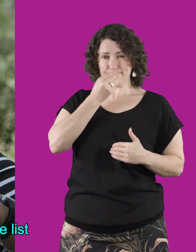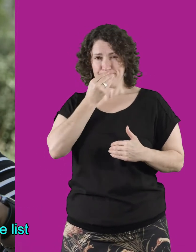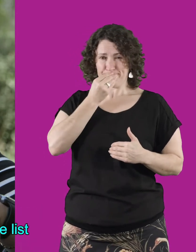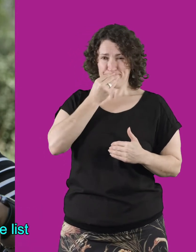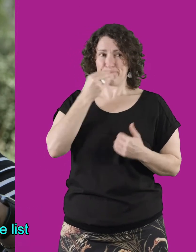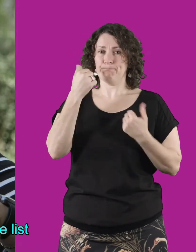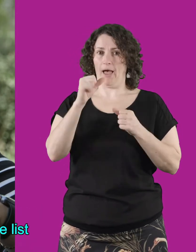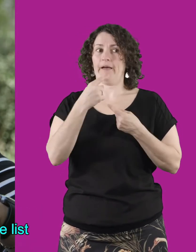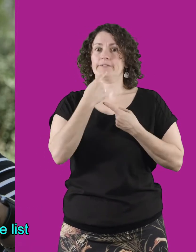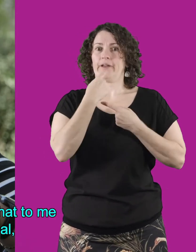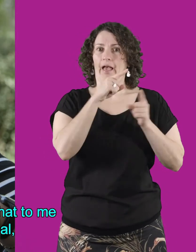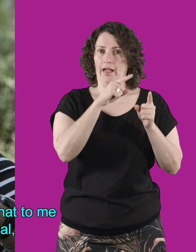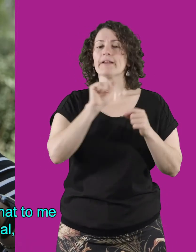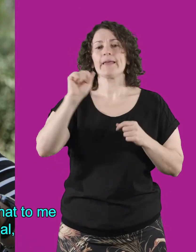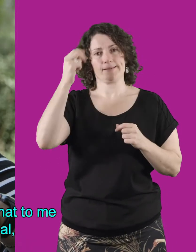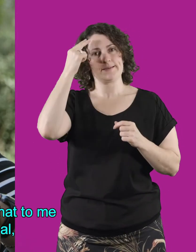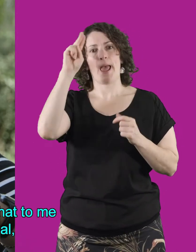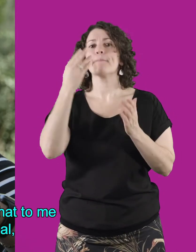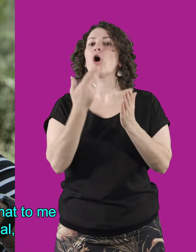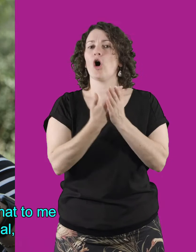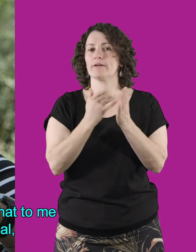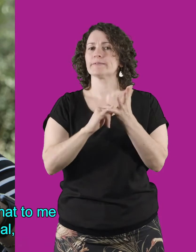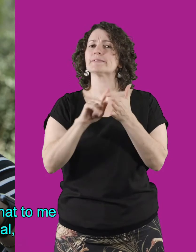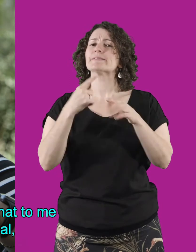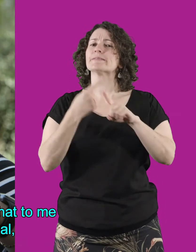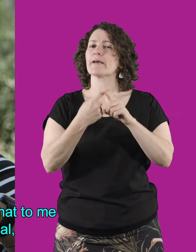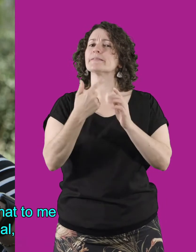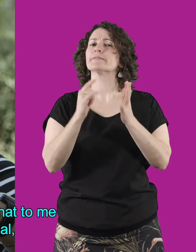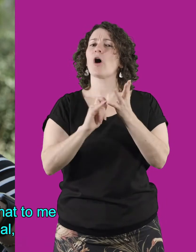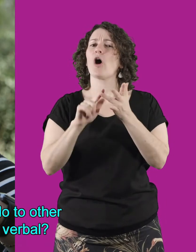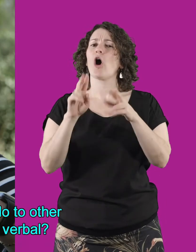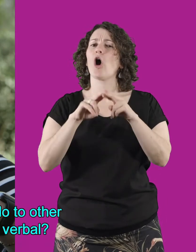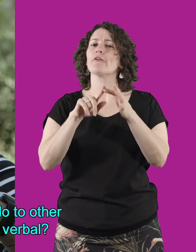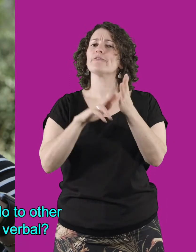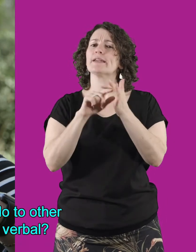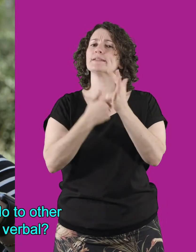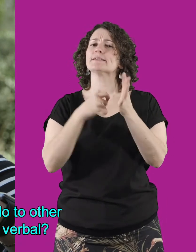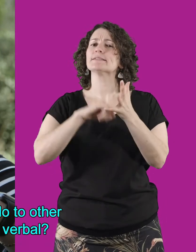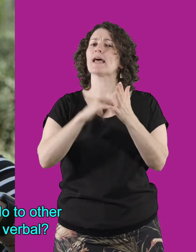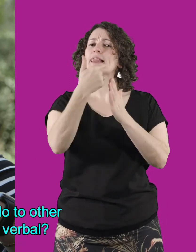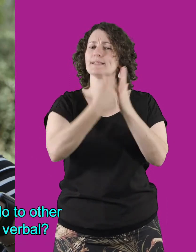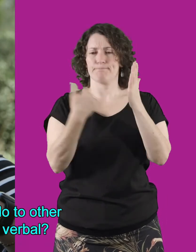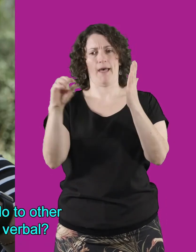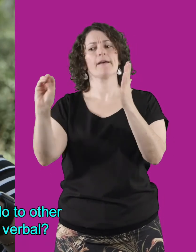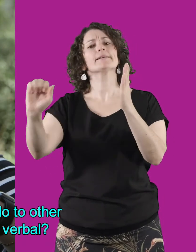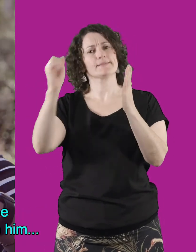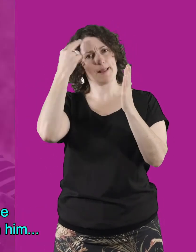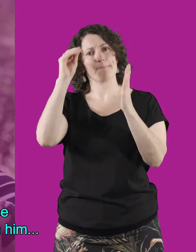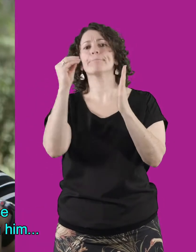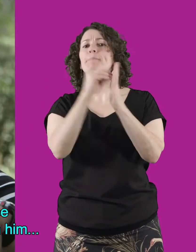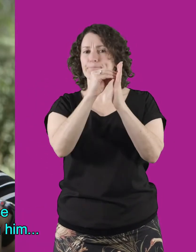anymore. I put him on that list because if he did that to me and I'm verbal, what's he going to do to other people that aren't